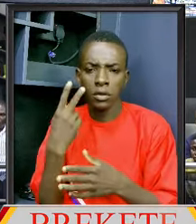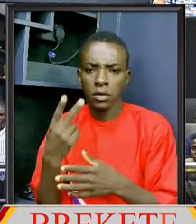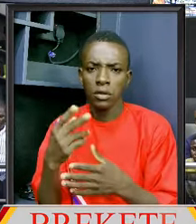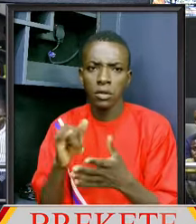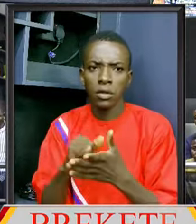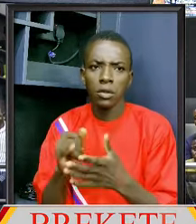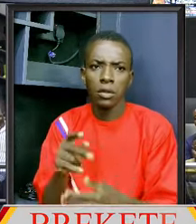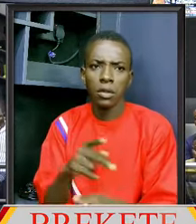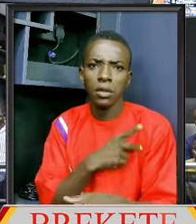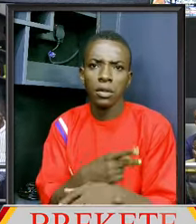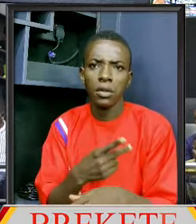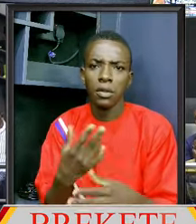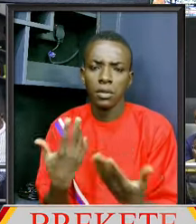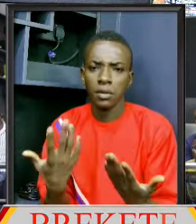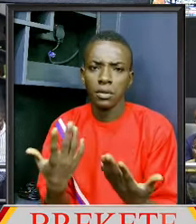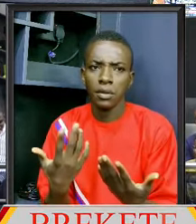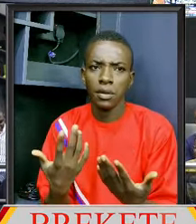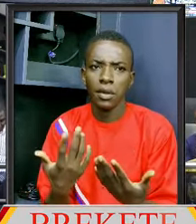say, I get belly.